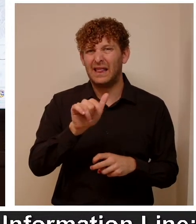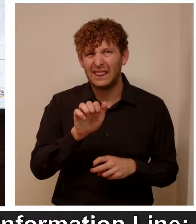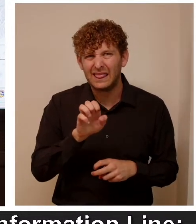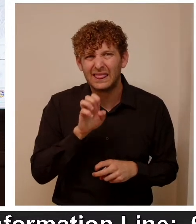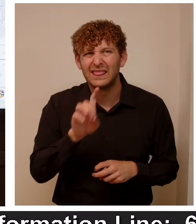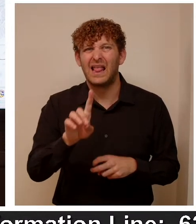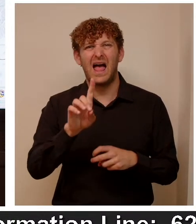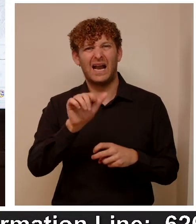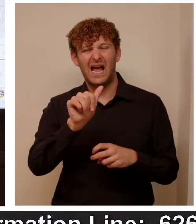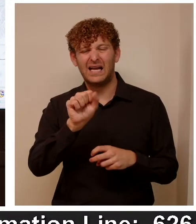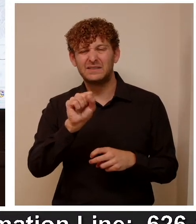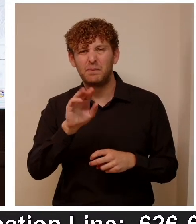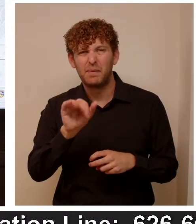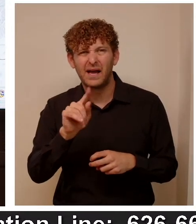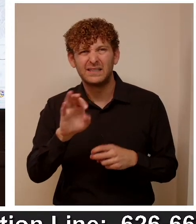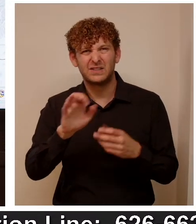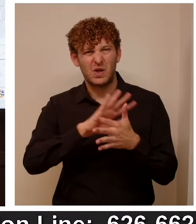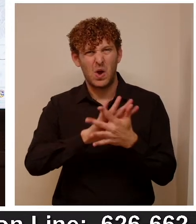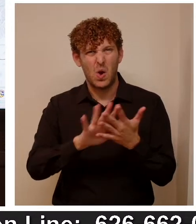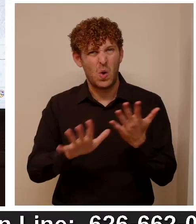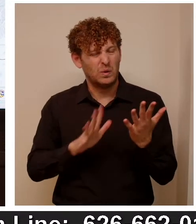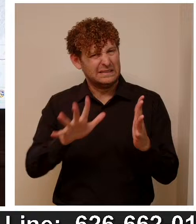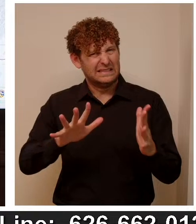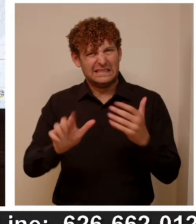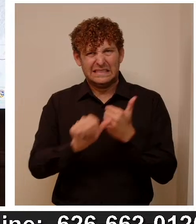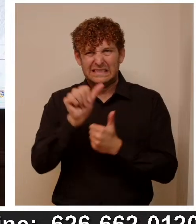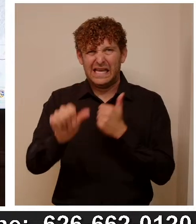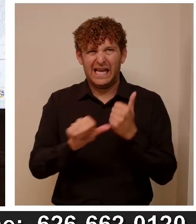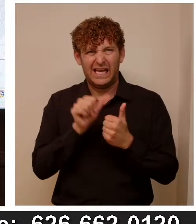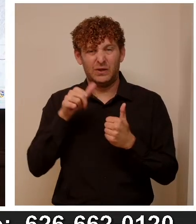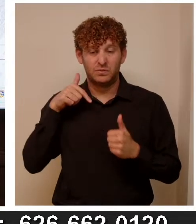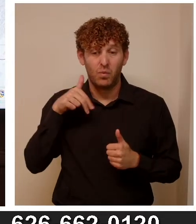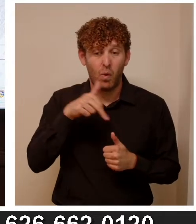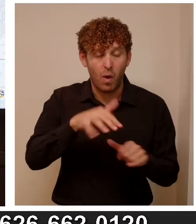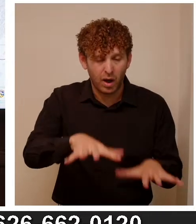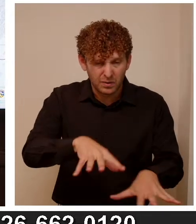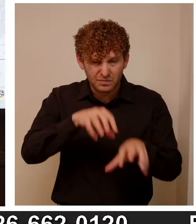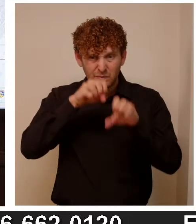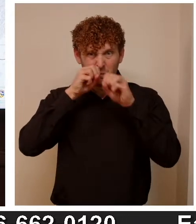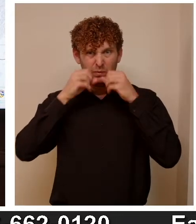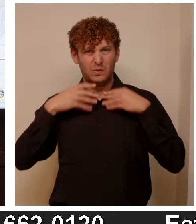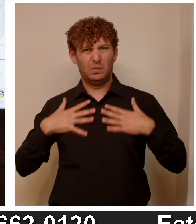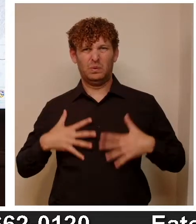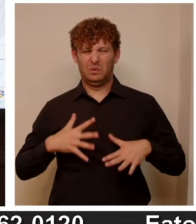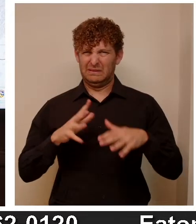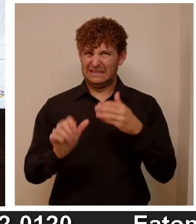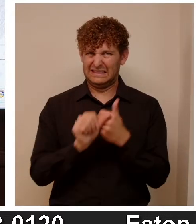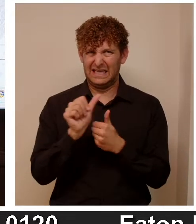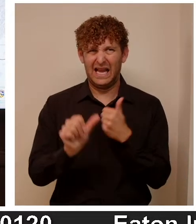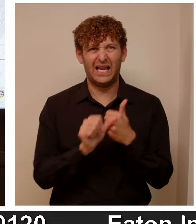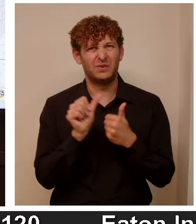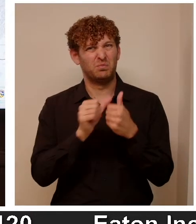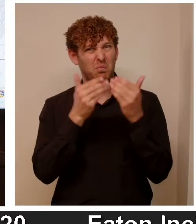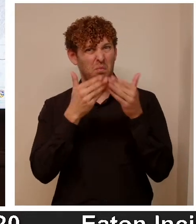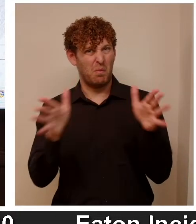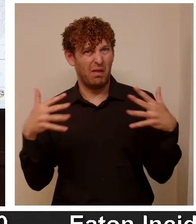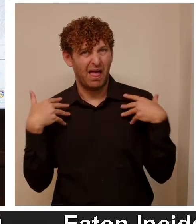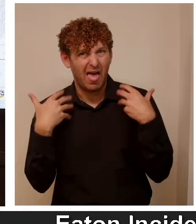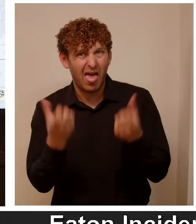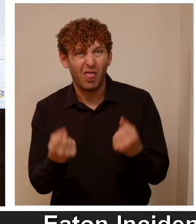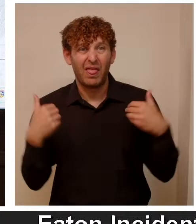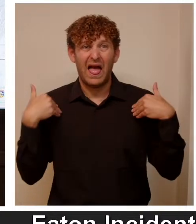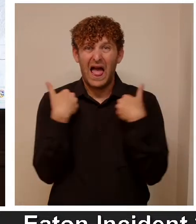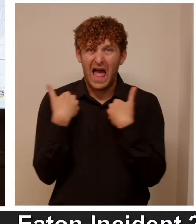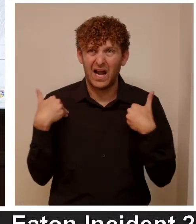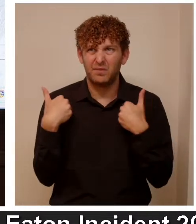materials are released into the ash and debris when structures burn, and they pose a risk to public health animals, and the environment if they are inhaled or